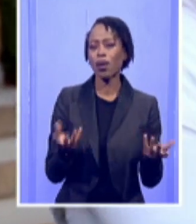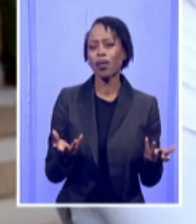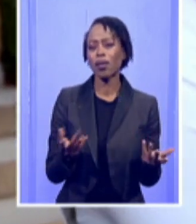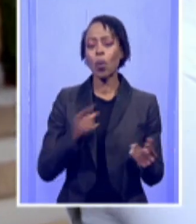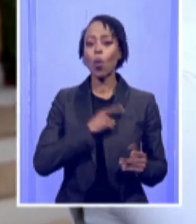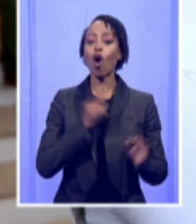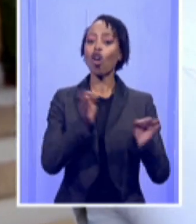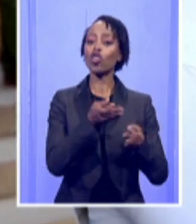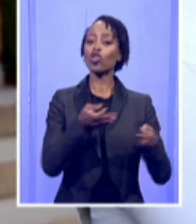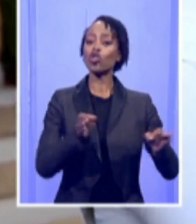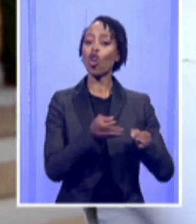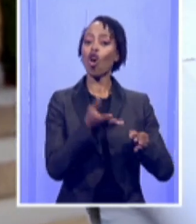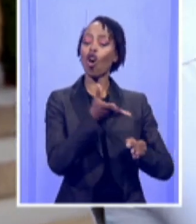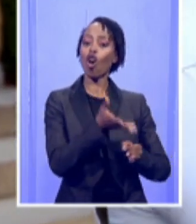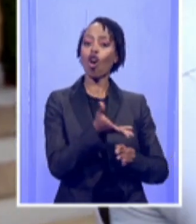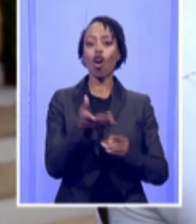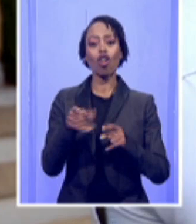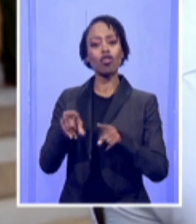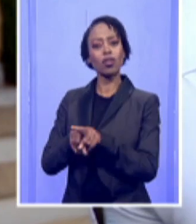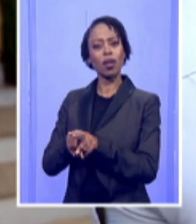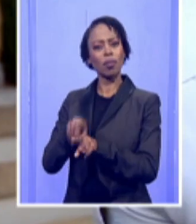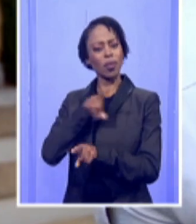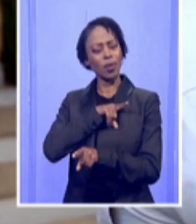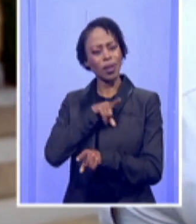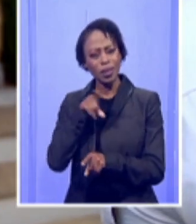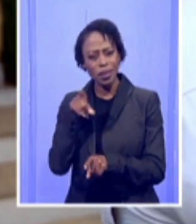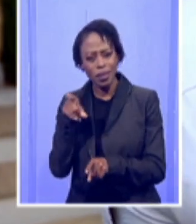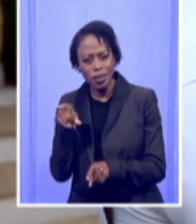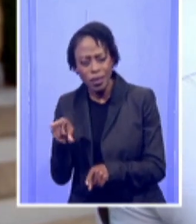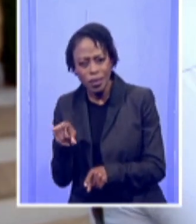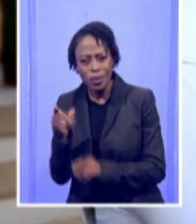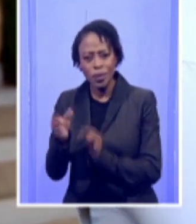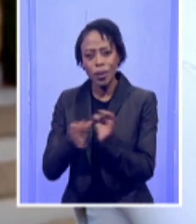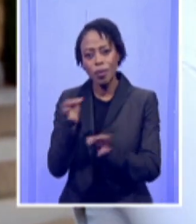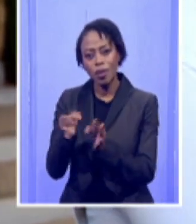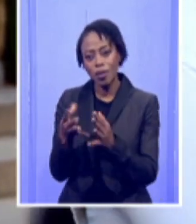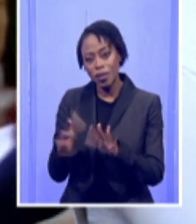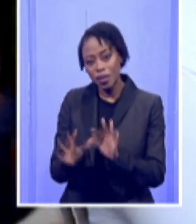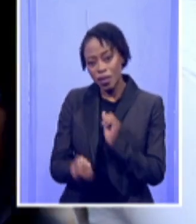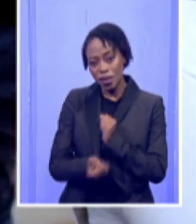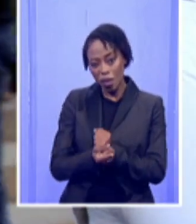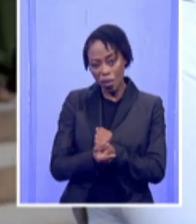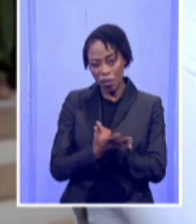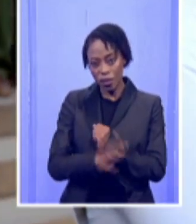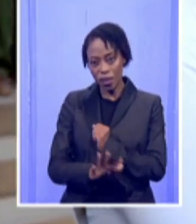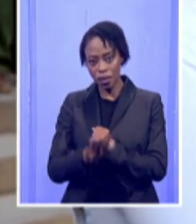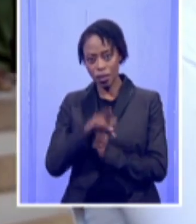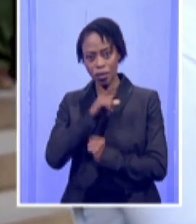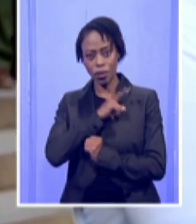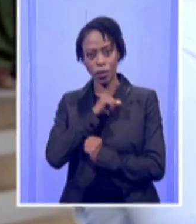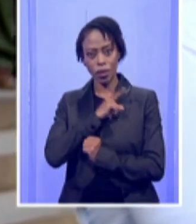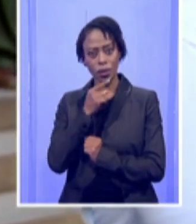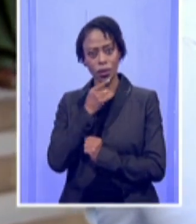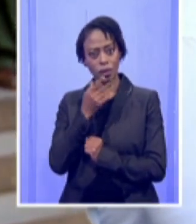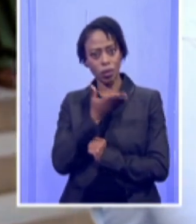singing of the song. Previously, there was an explanation being done that Peter Maphanga sang the song.